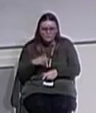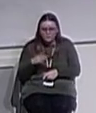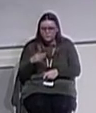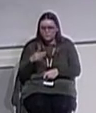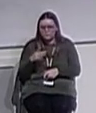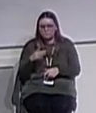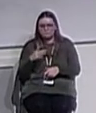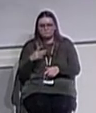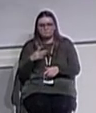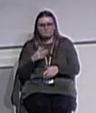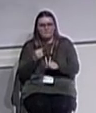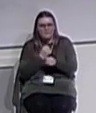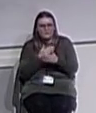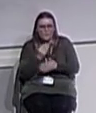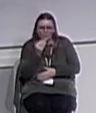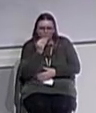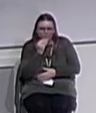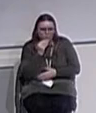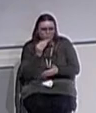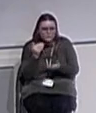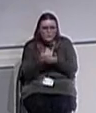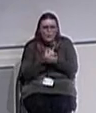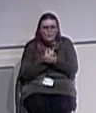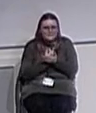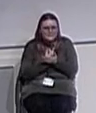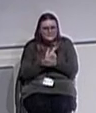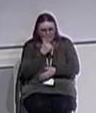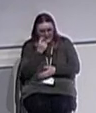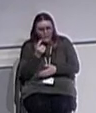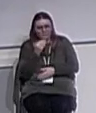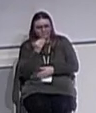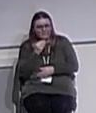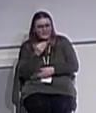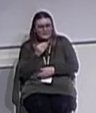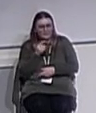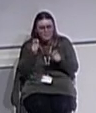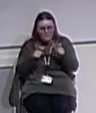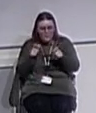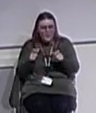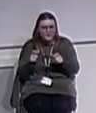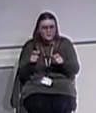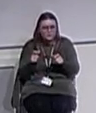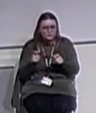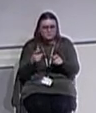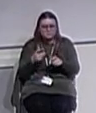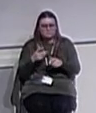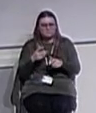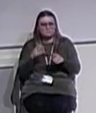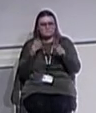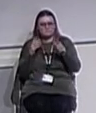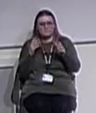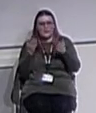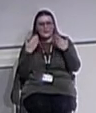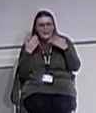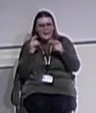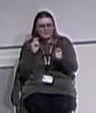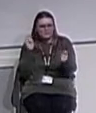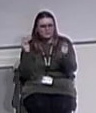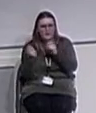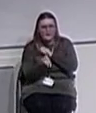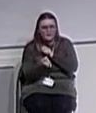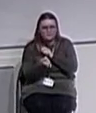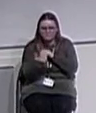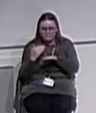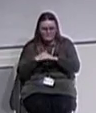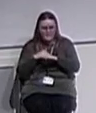security. Can we feed the population as it grows? And what about global climate change? What effect is that going to have for